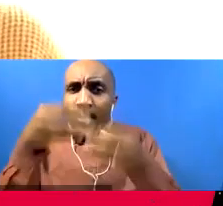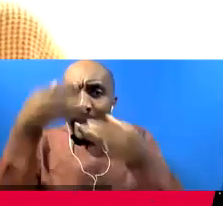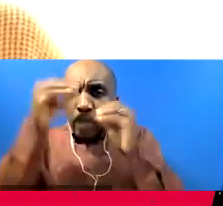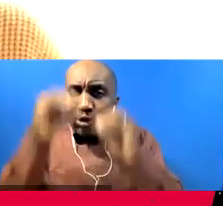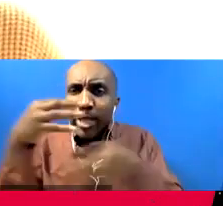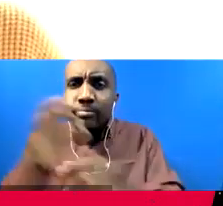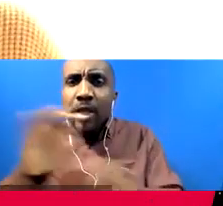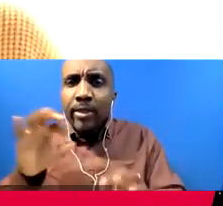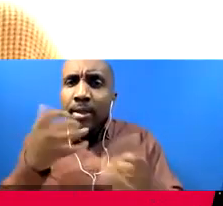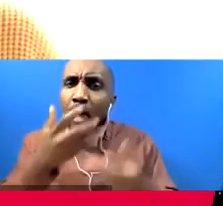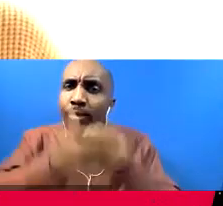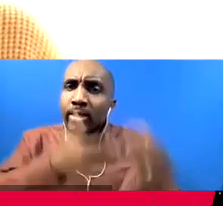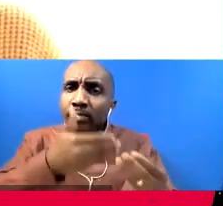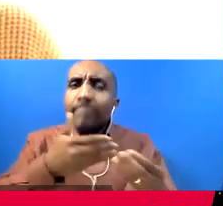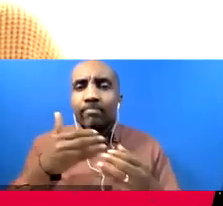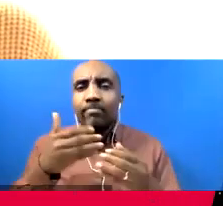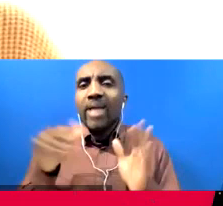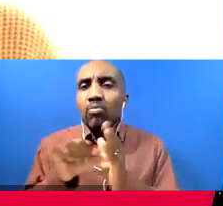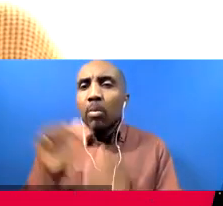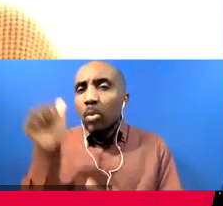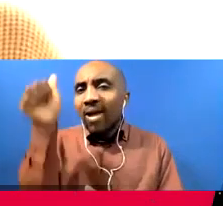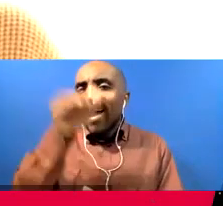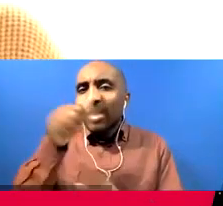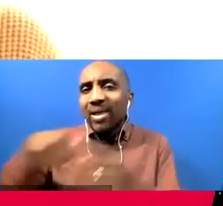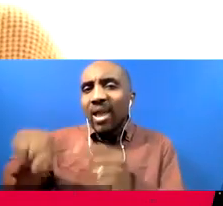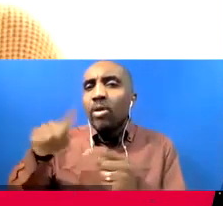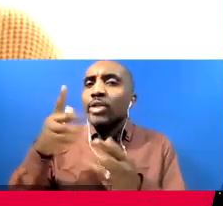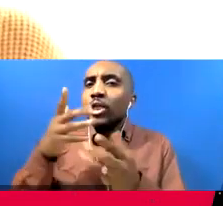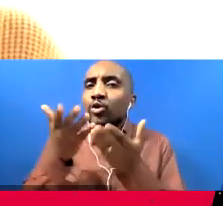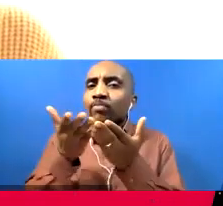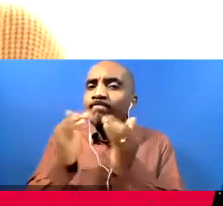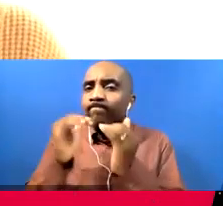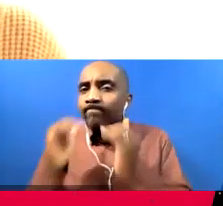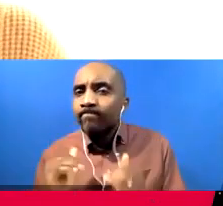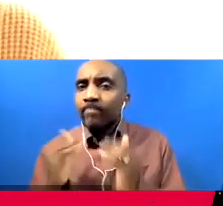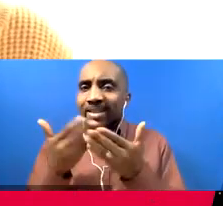average person walking around? So I think that that's a huge issue with academia in general. But